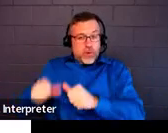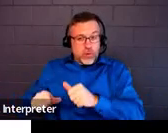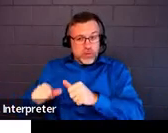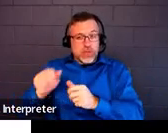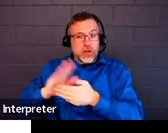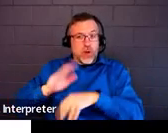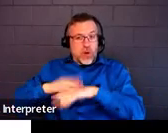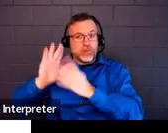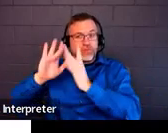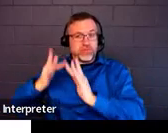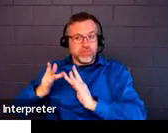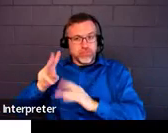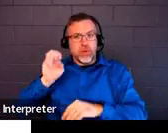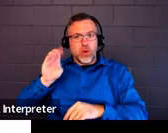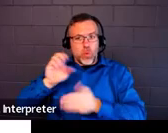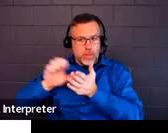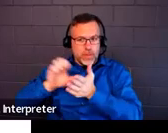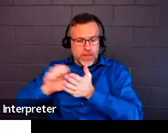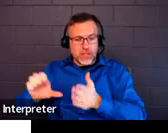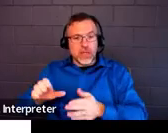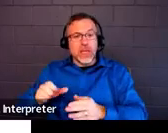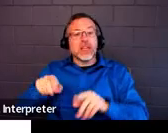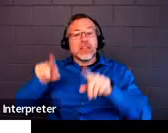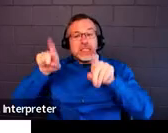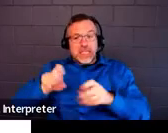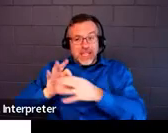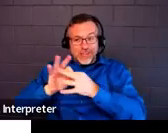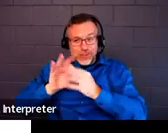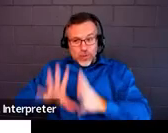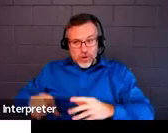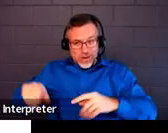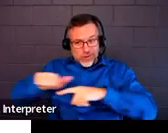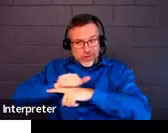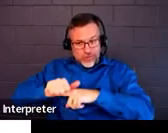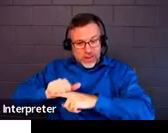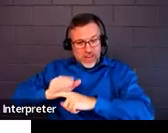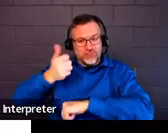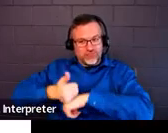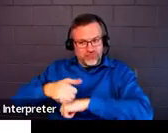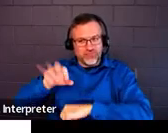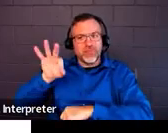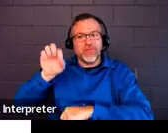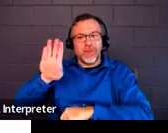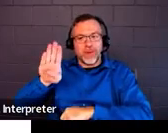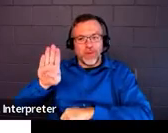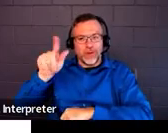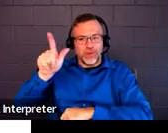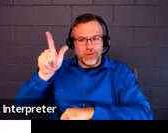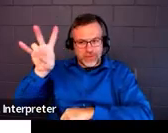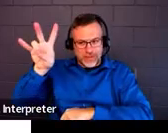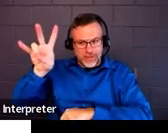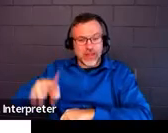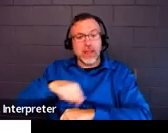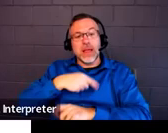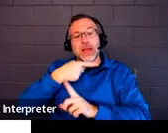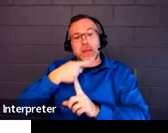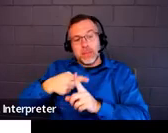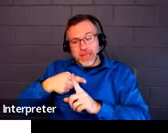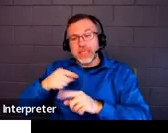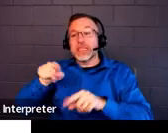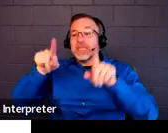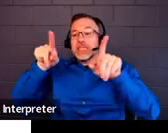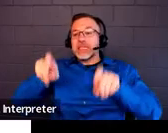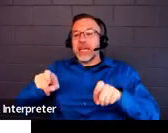pages. And there is a test coordinator training scheduled for February 27th and a test administrator